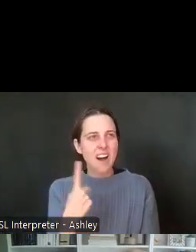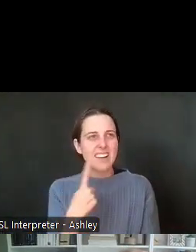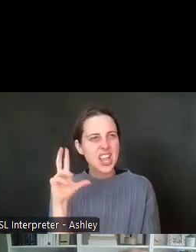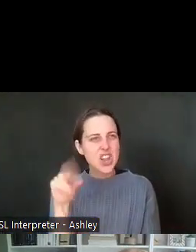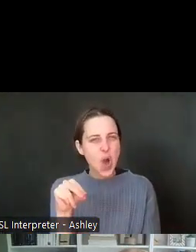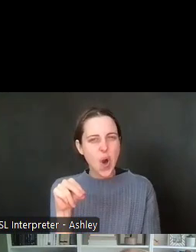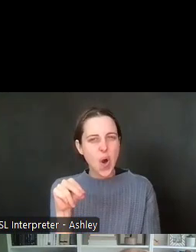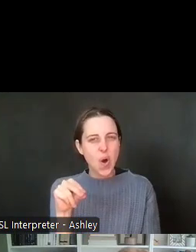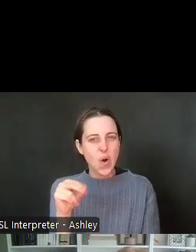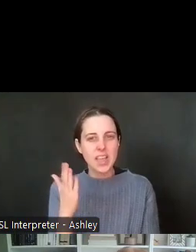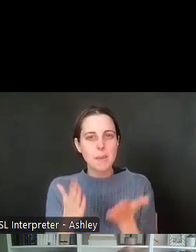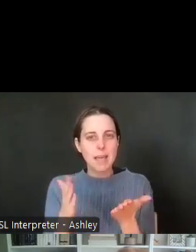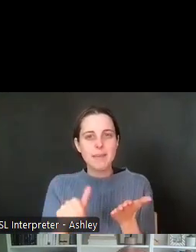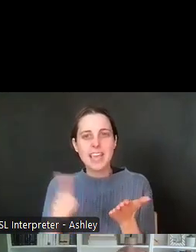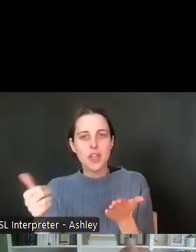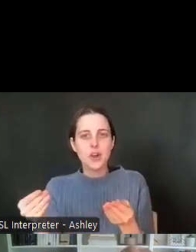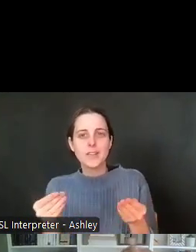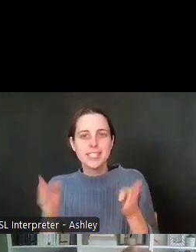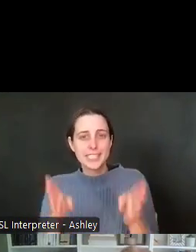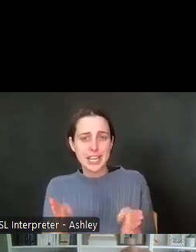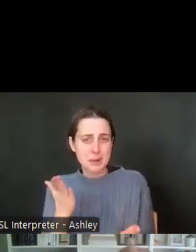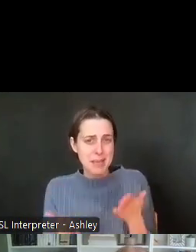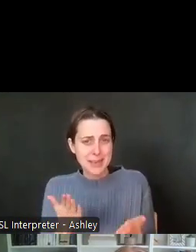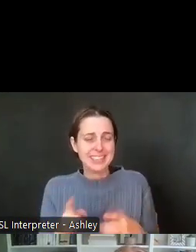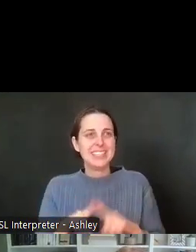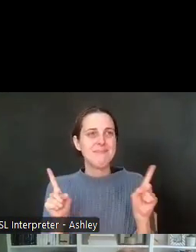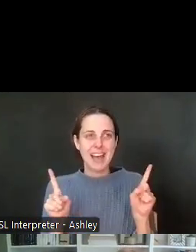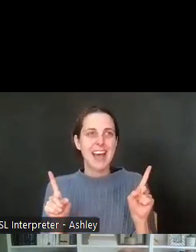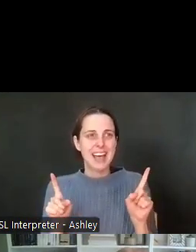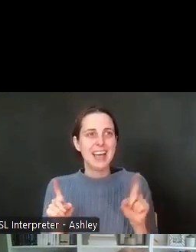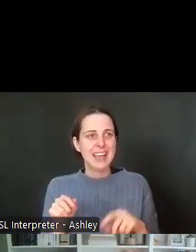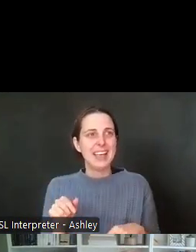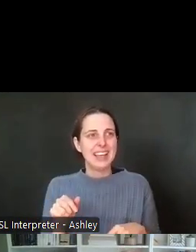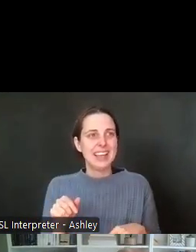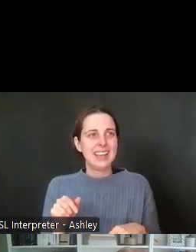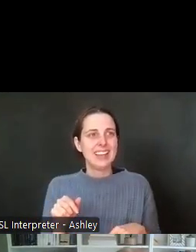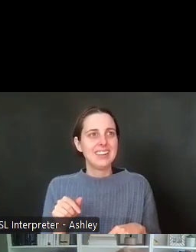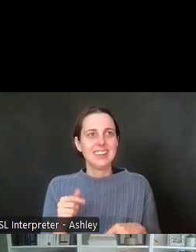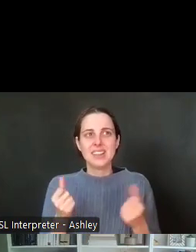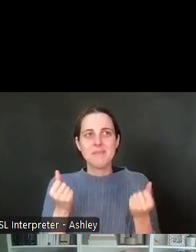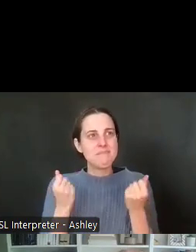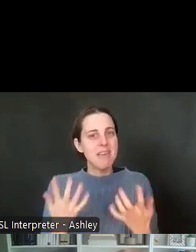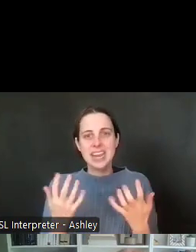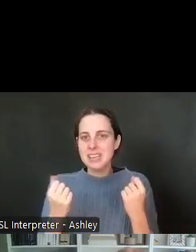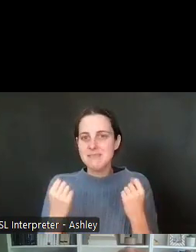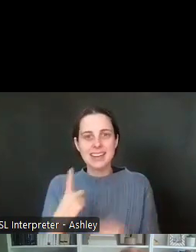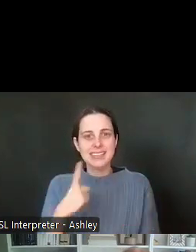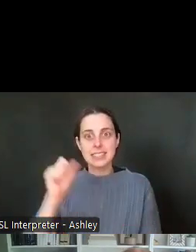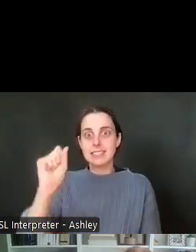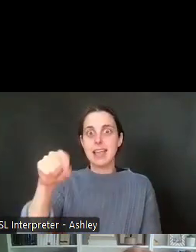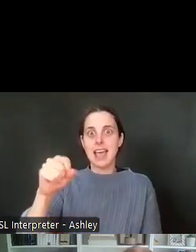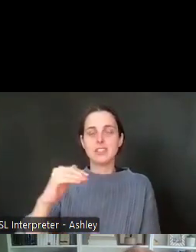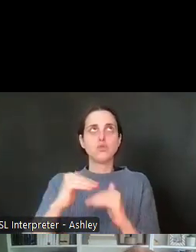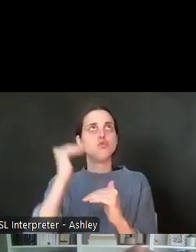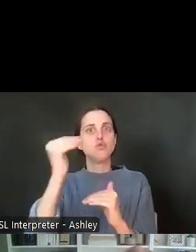was from a fellow facilitator. Look at all the yeses. We have too many meetings. What